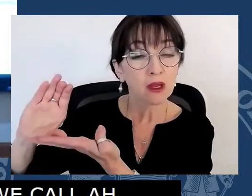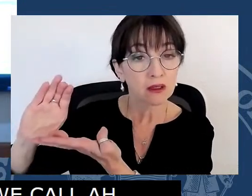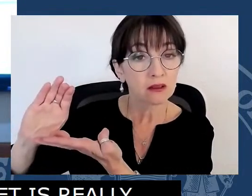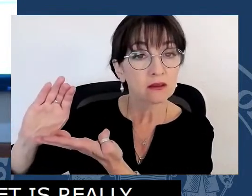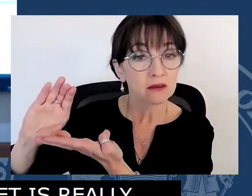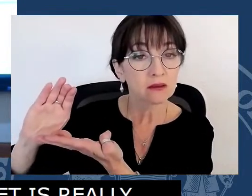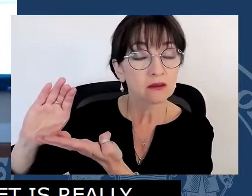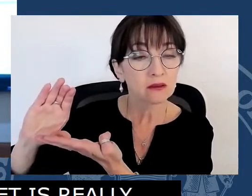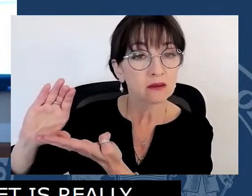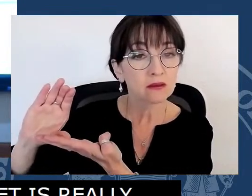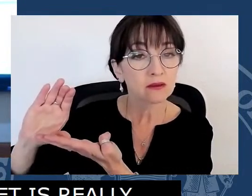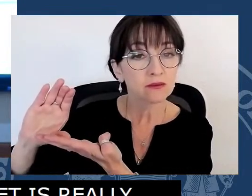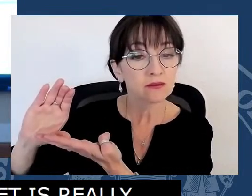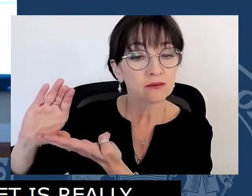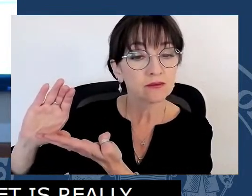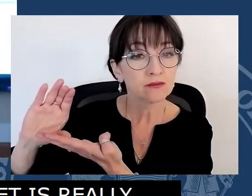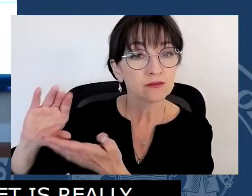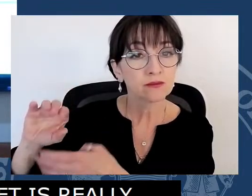basically